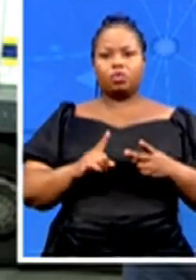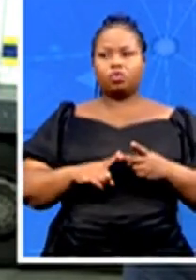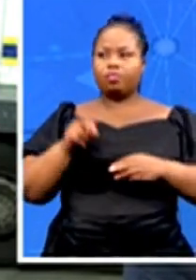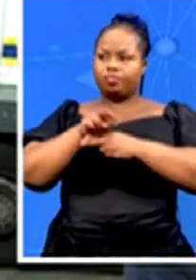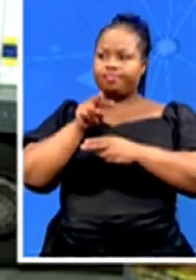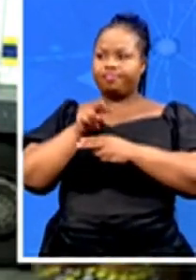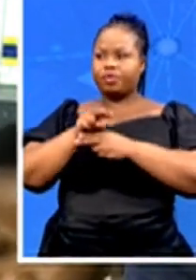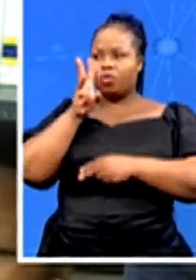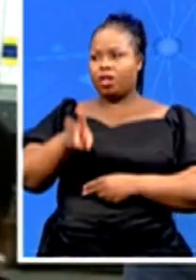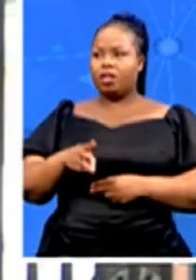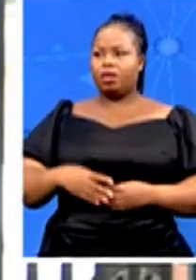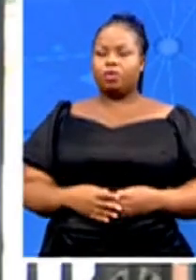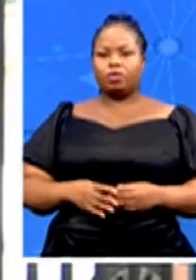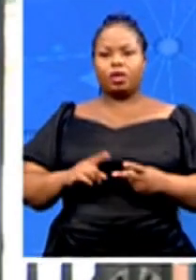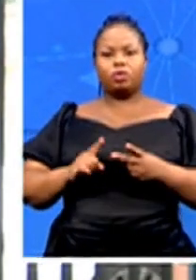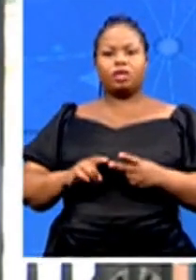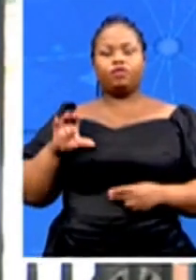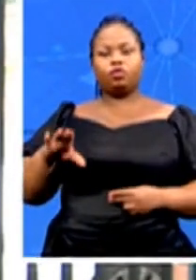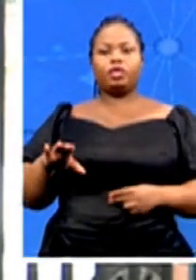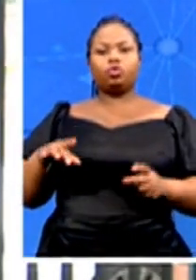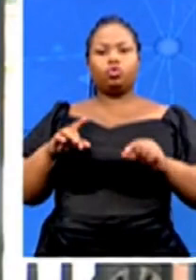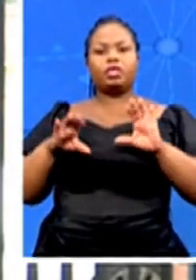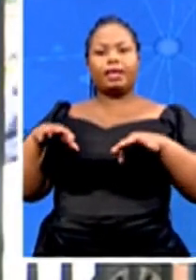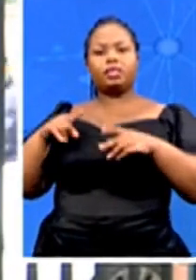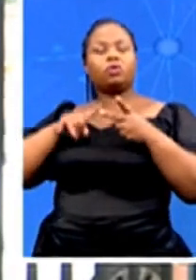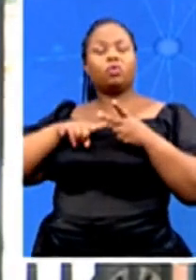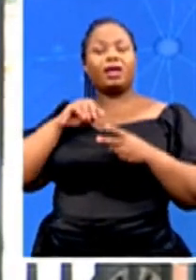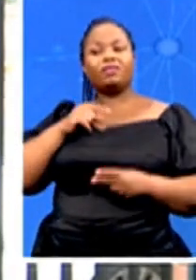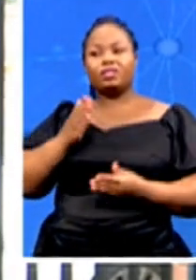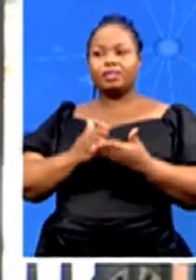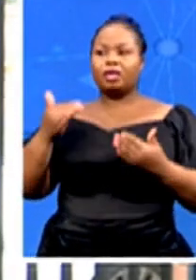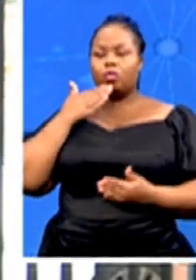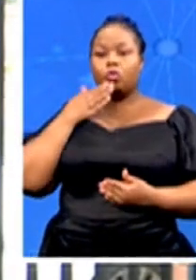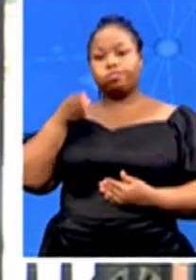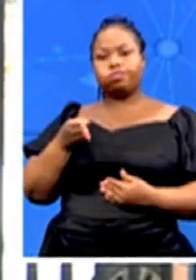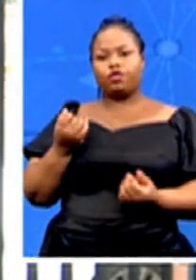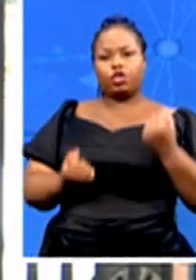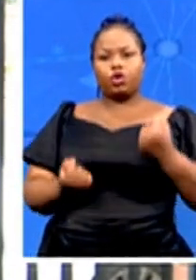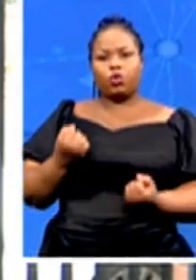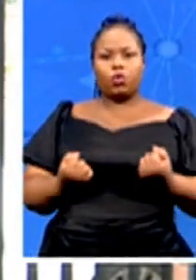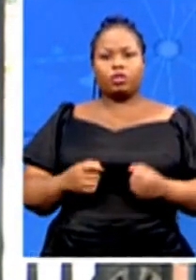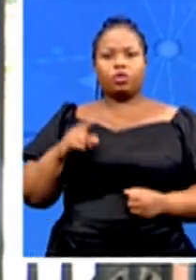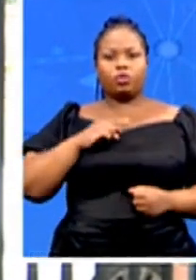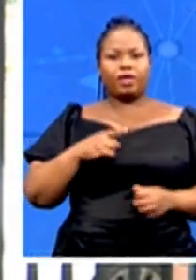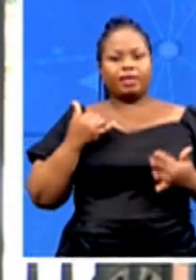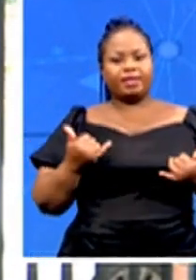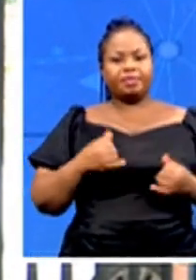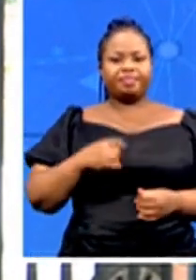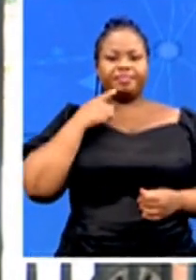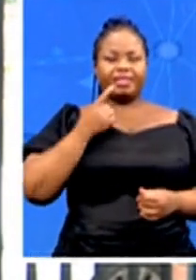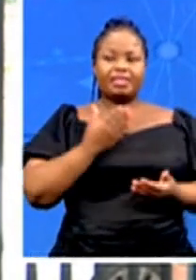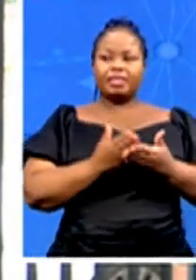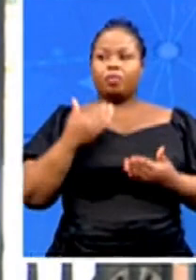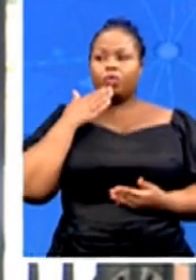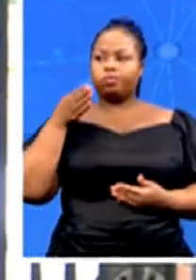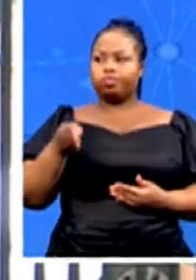the matter is going to sit this morning in Court A. Those that are going to be part of the proceedings